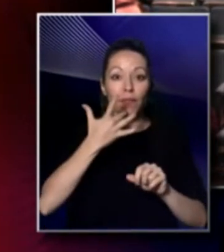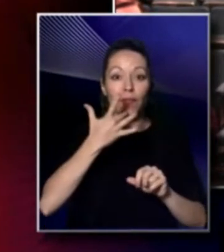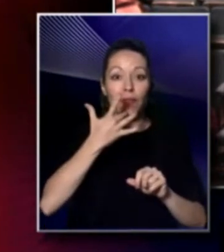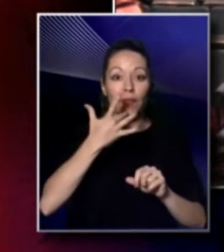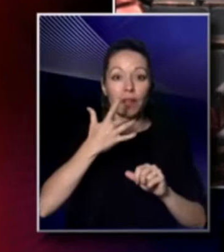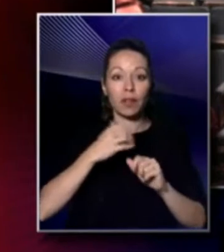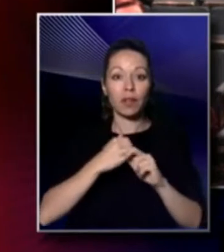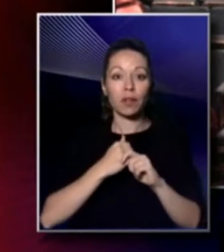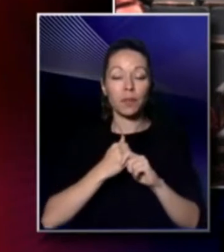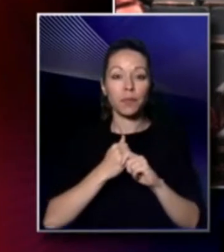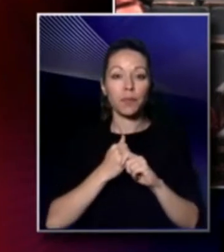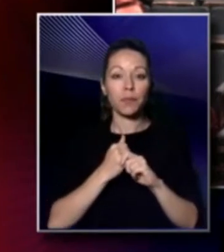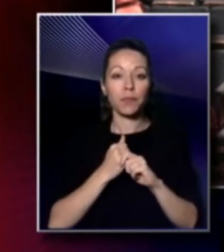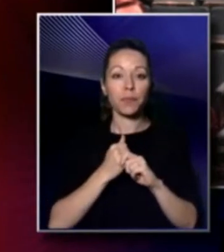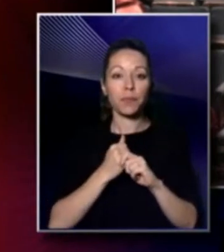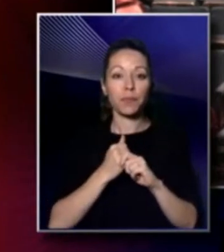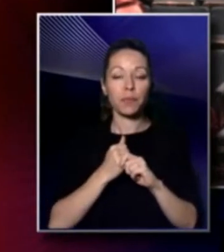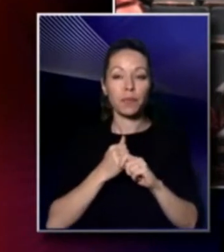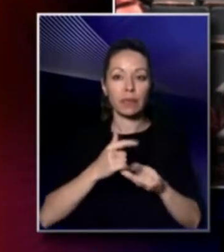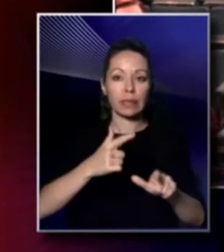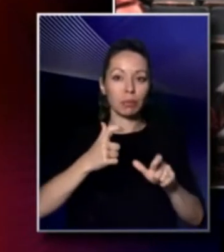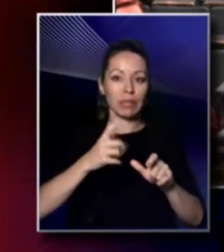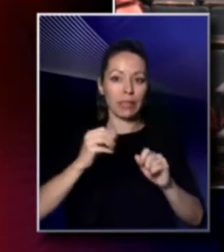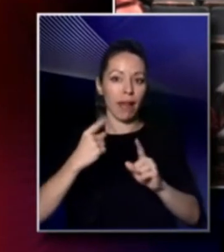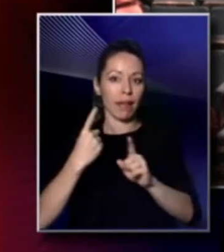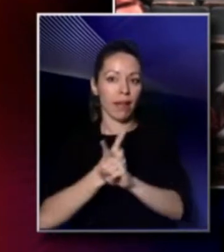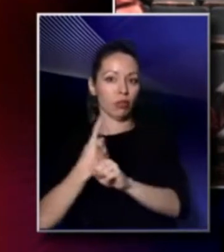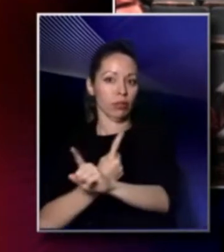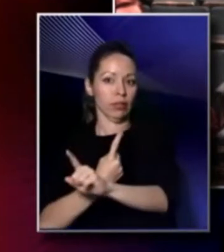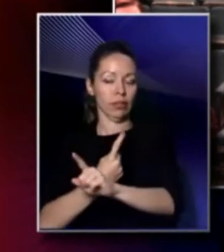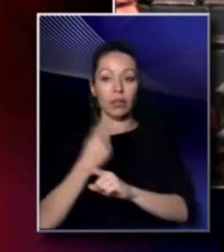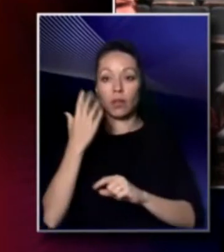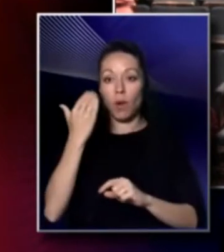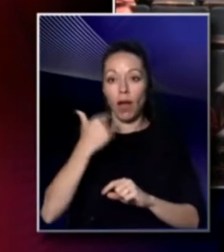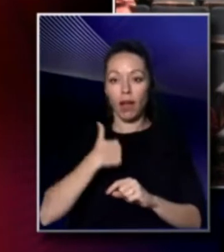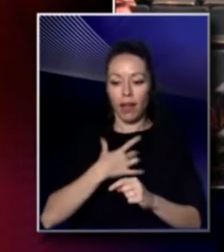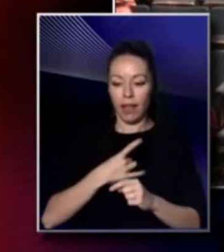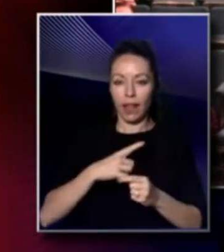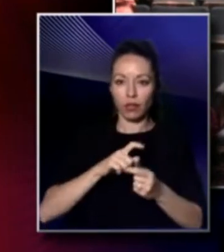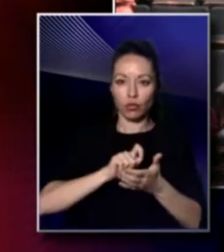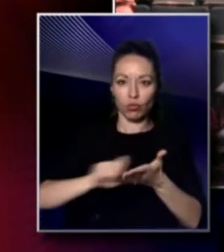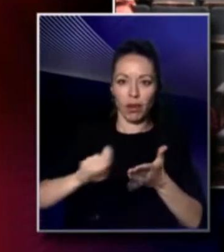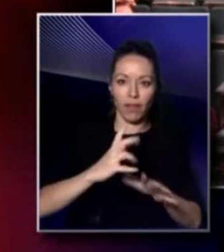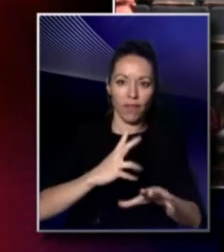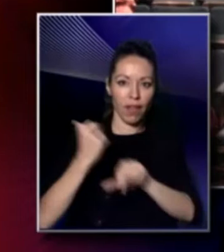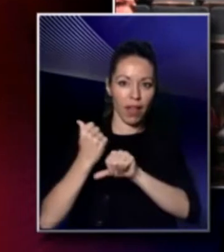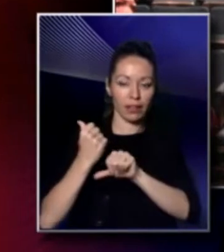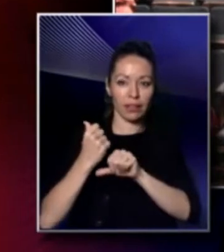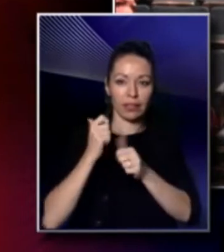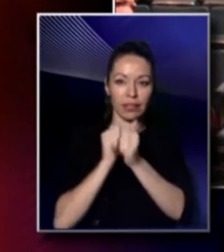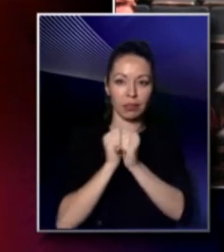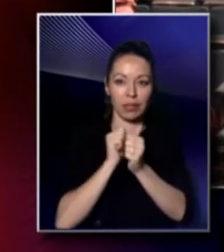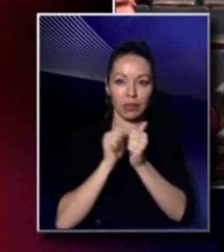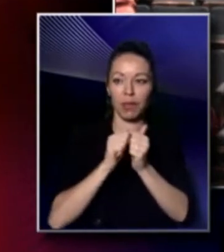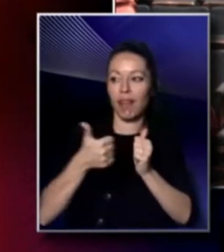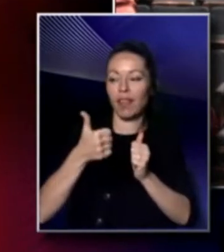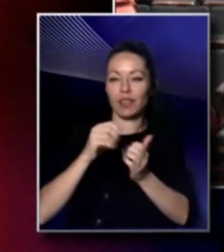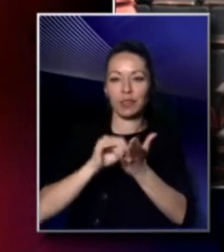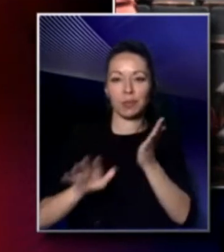Braille Challenge test was speed and accuracy, because I like to write fast and compete against other kids.